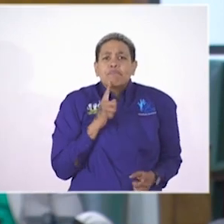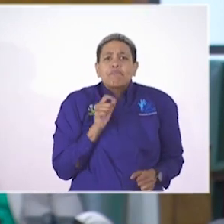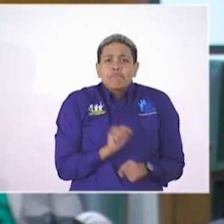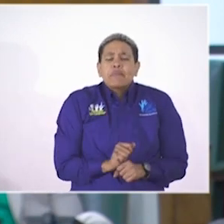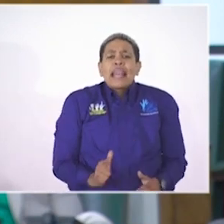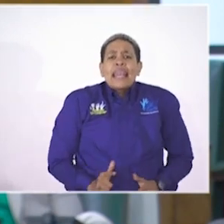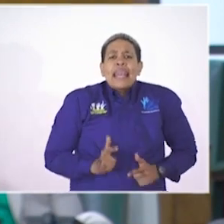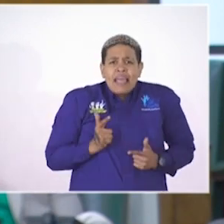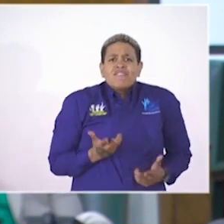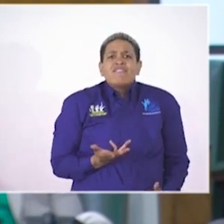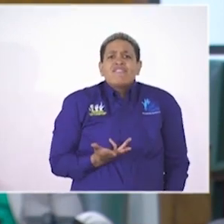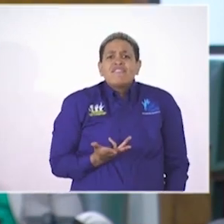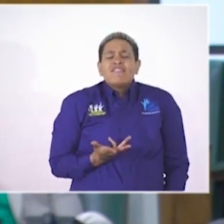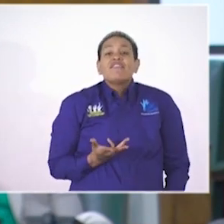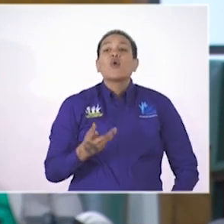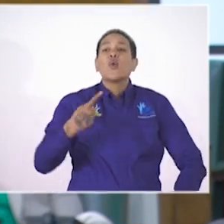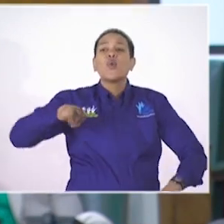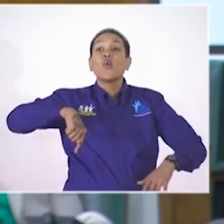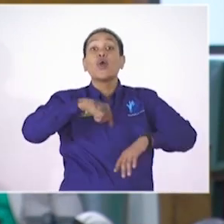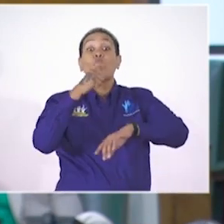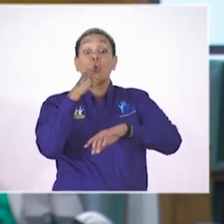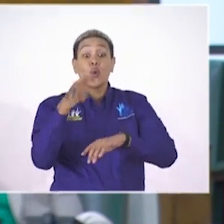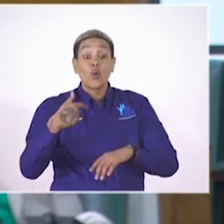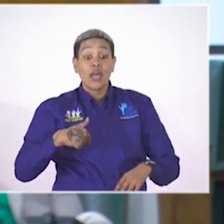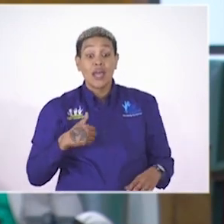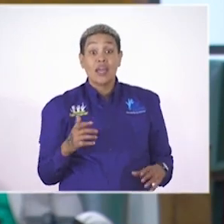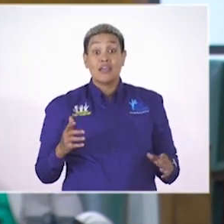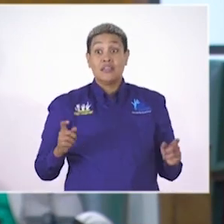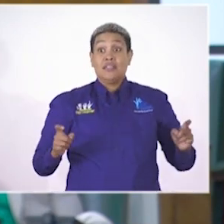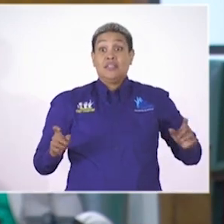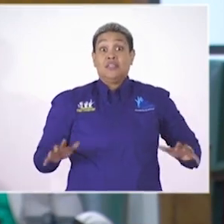that we who are masters of the